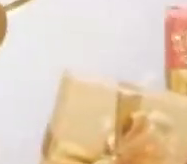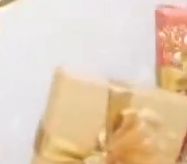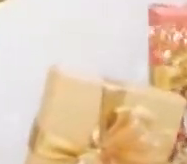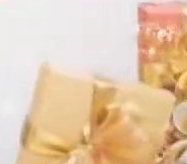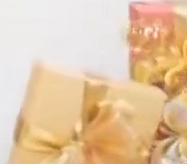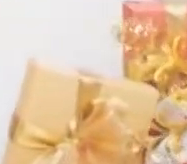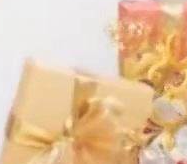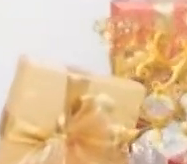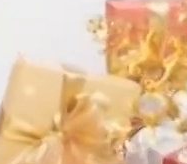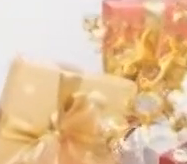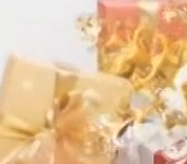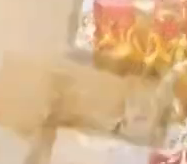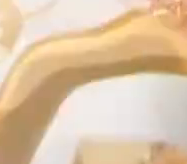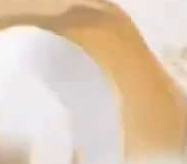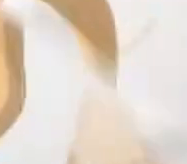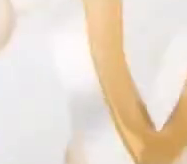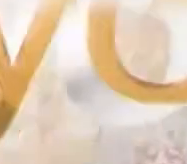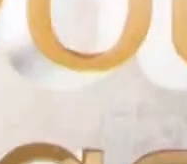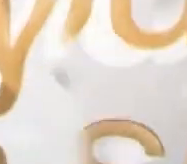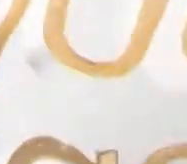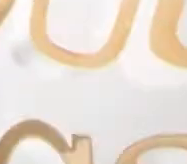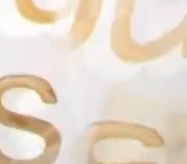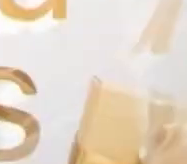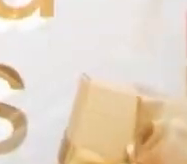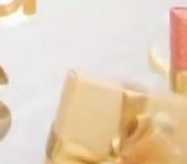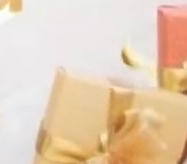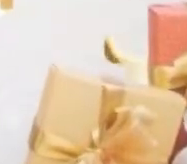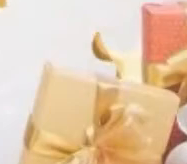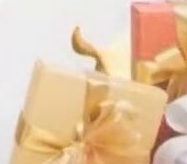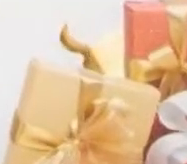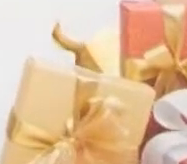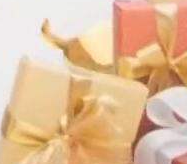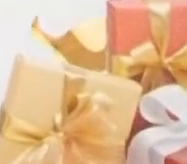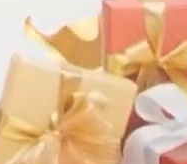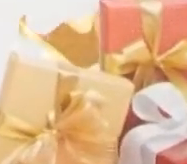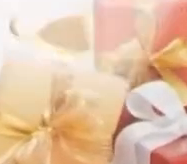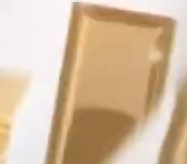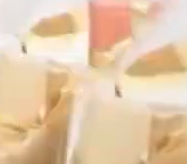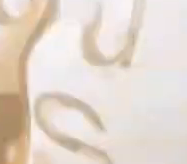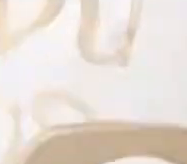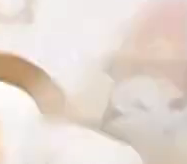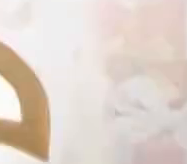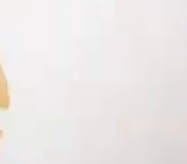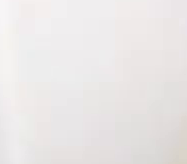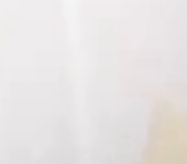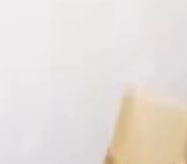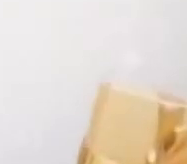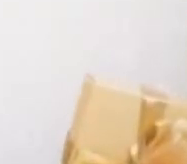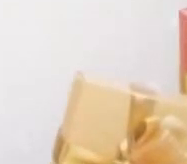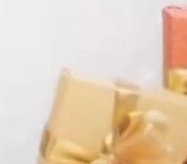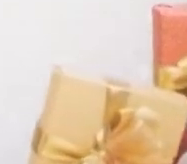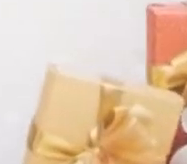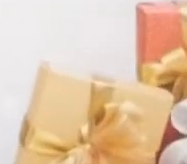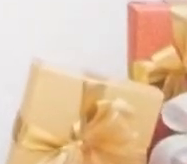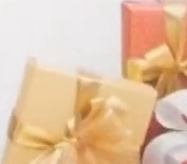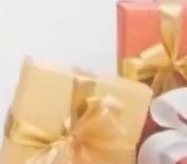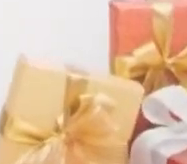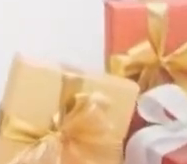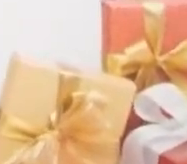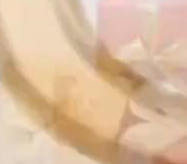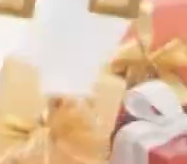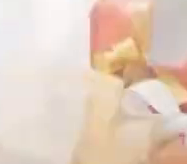Here with us and KBC Channel 1 comes with good tidings for the season as we appreciate you and desire to put a smile on your face with